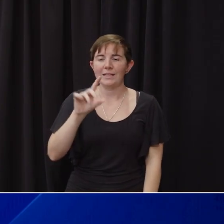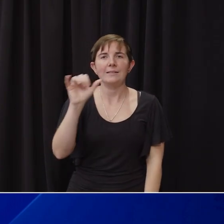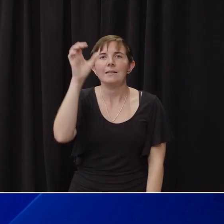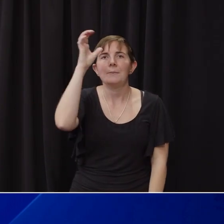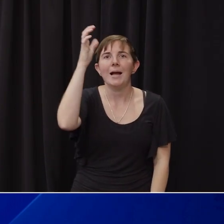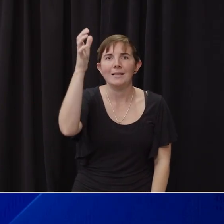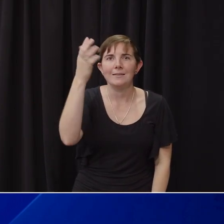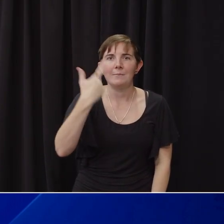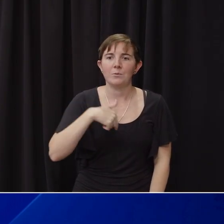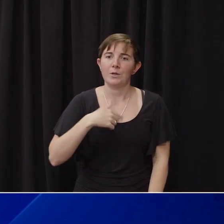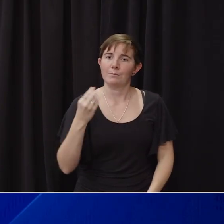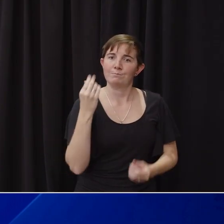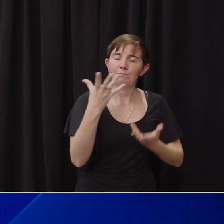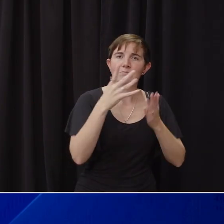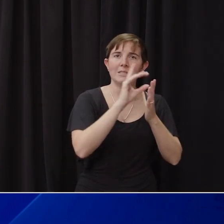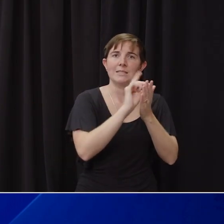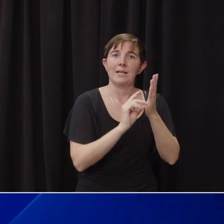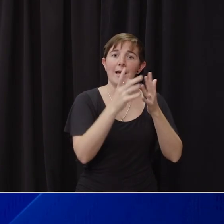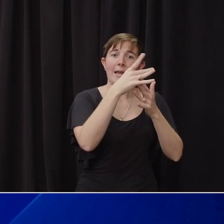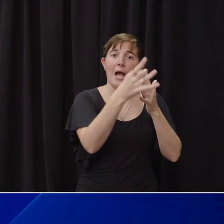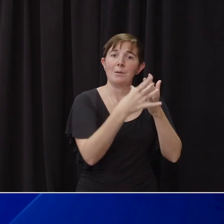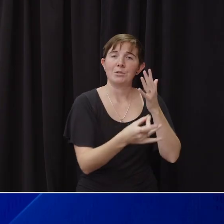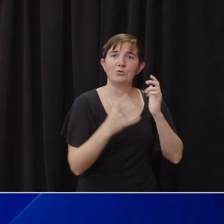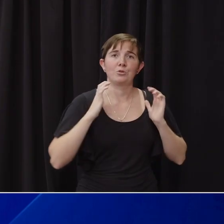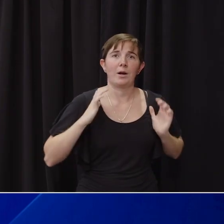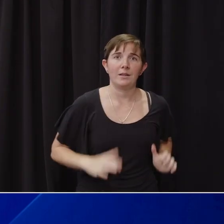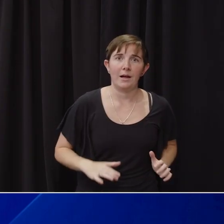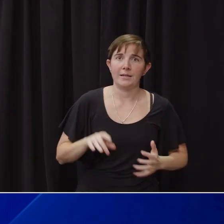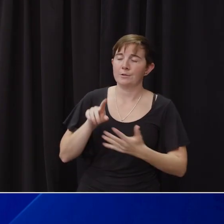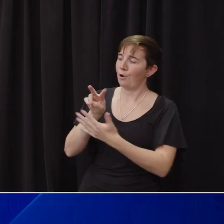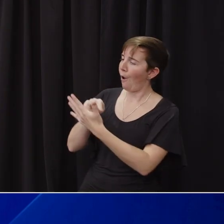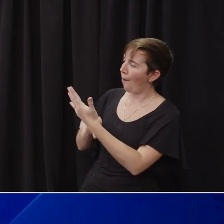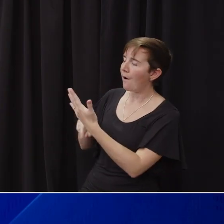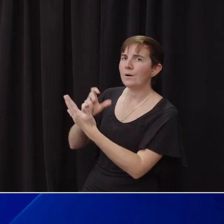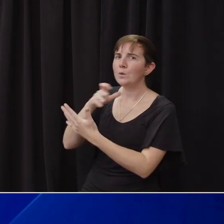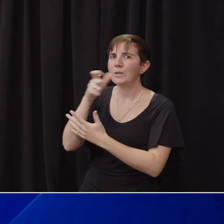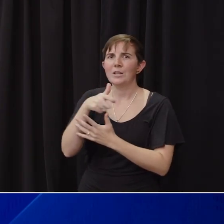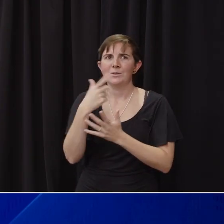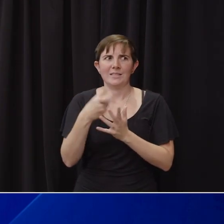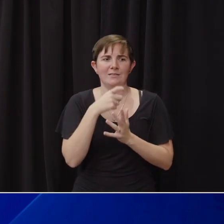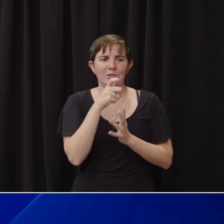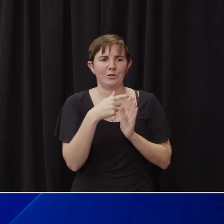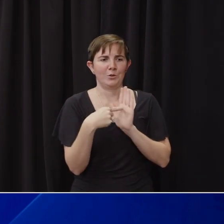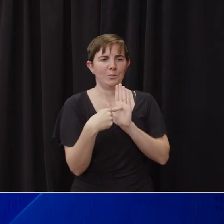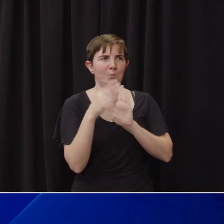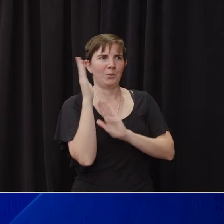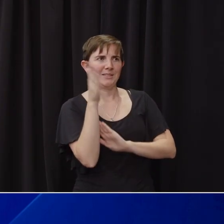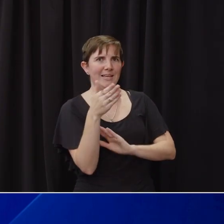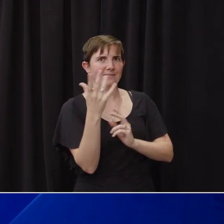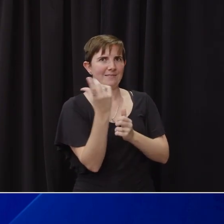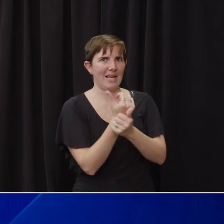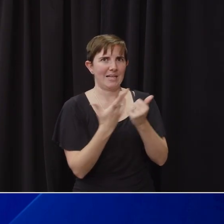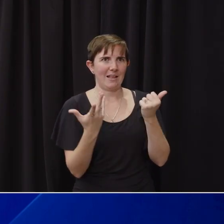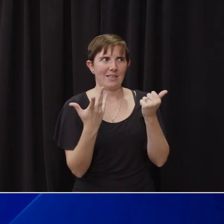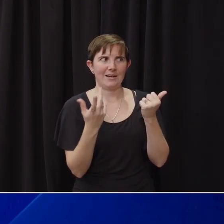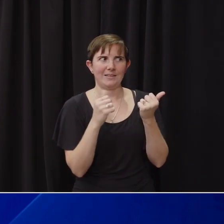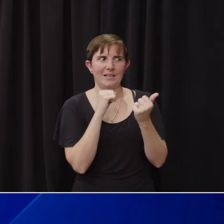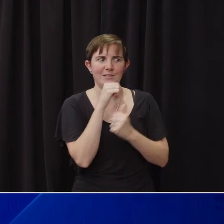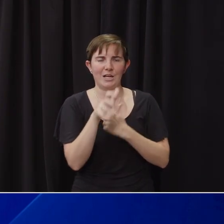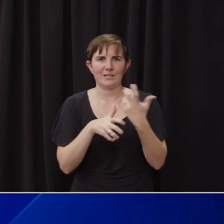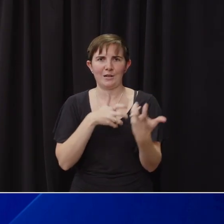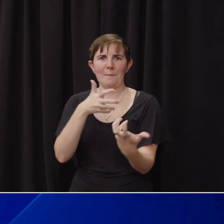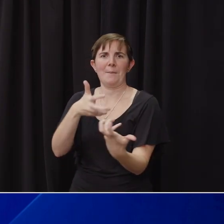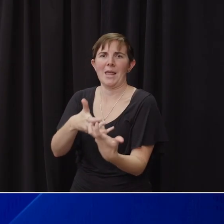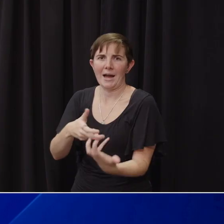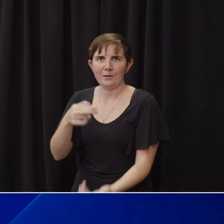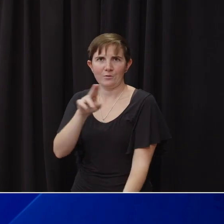We're presenting design options to our clients. We don't need to present anything that doesn't, comply with